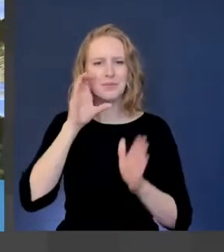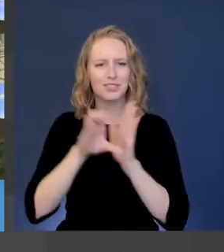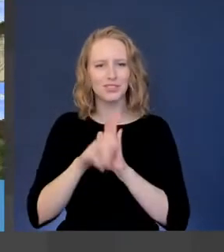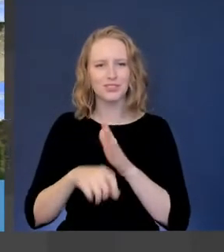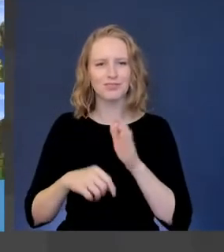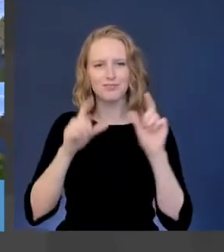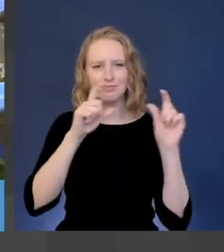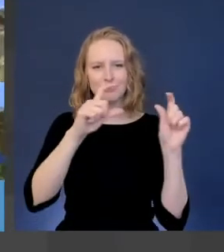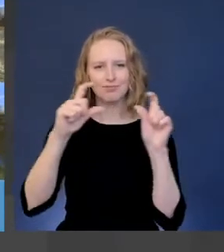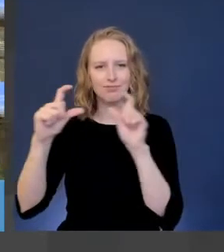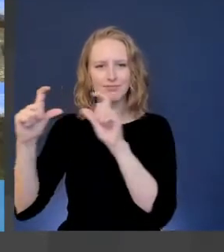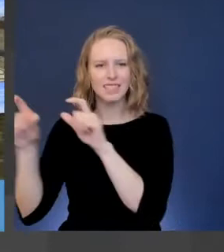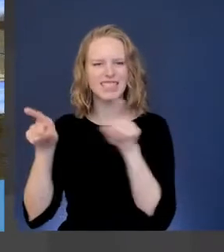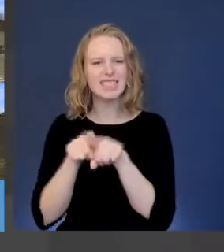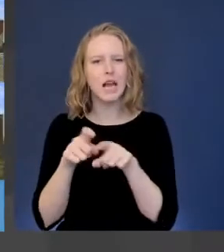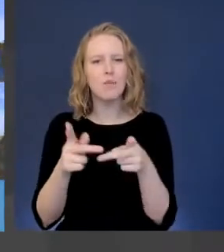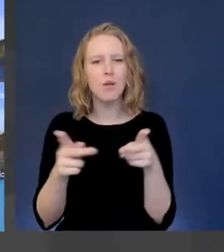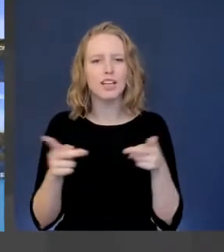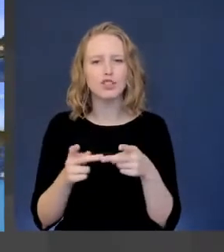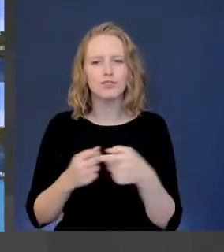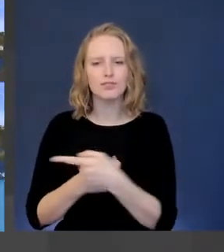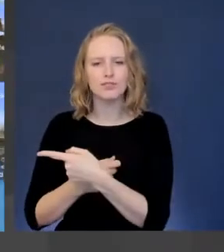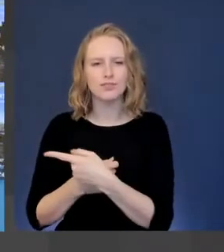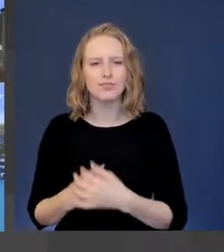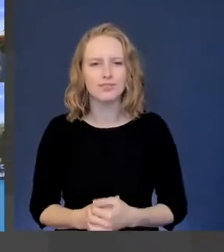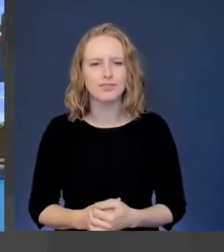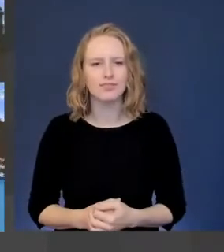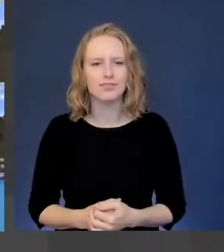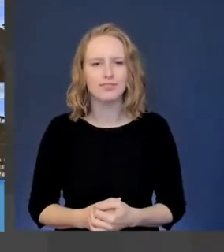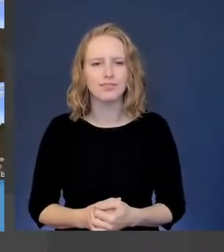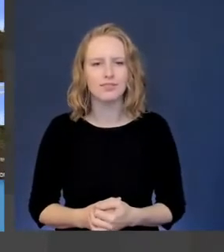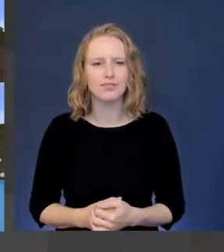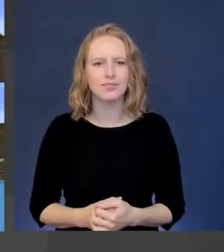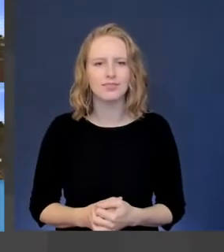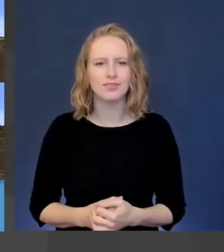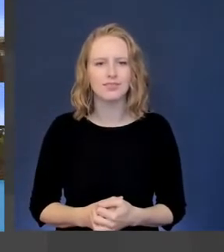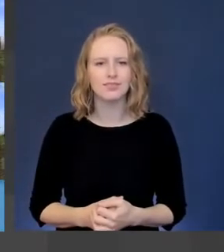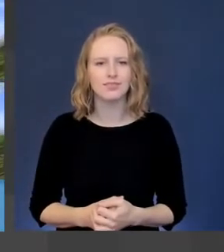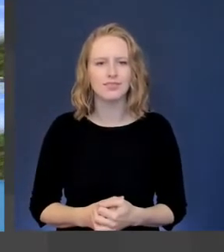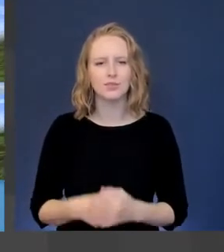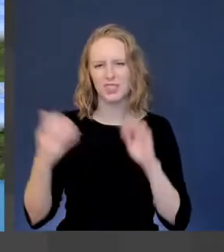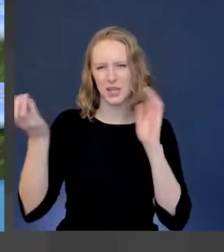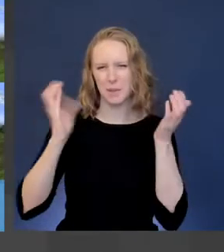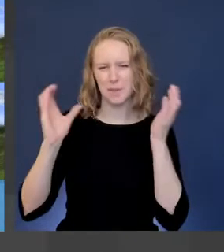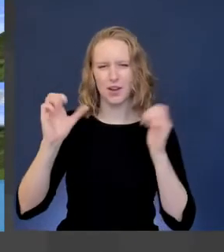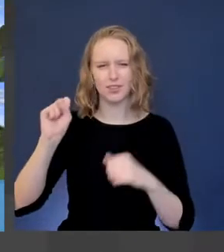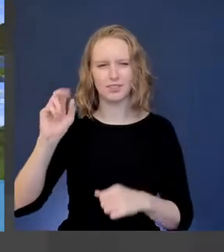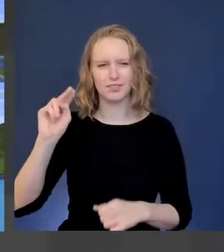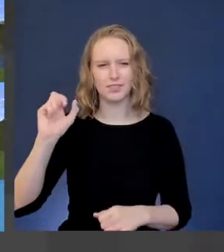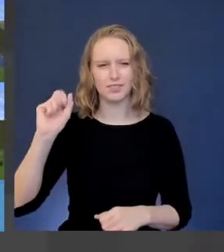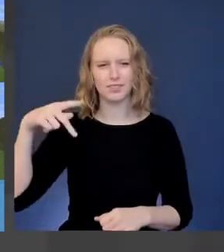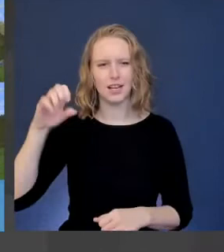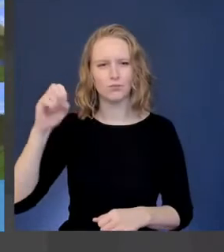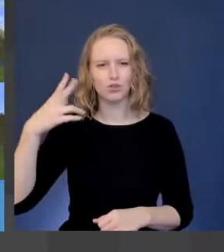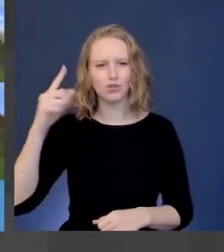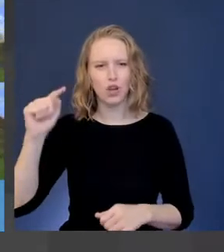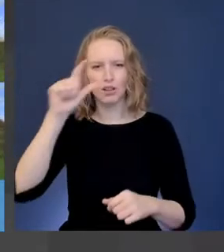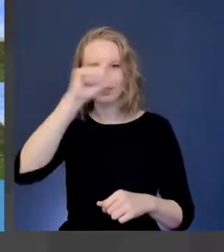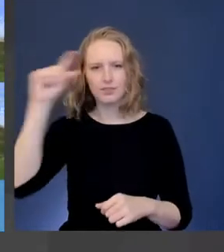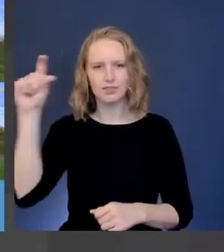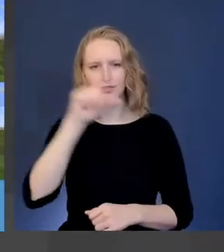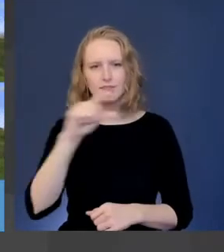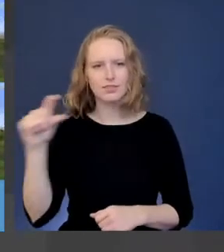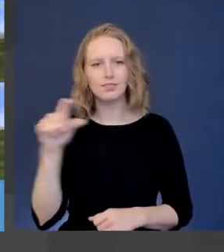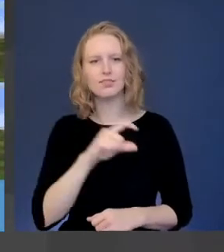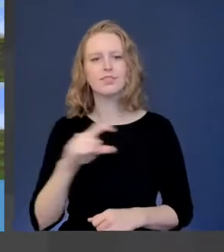same location what changed across different snapshots, and offered some opinions on that and some feedback. And this kind of stuff takes a lot of time